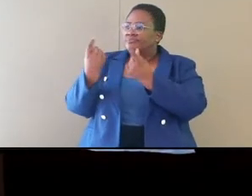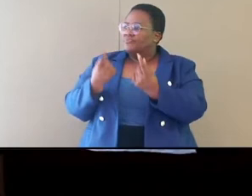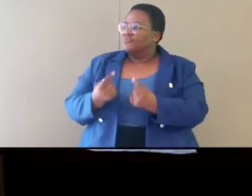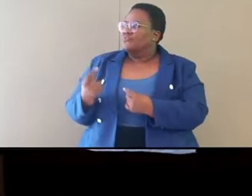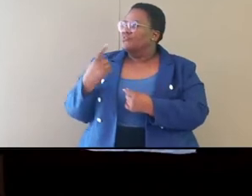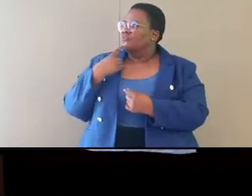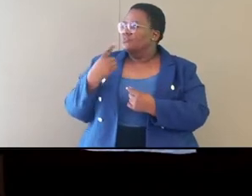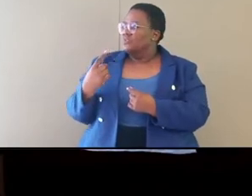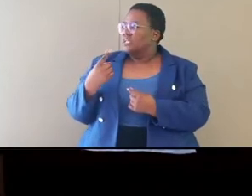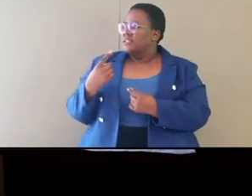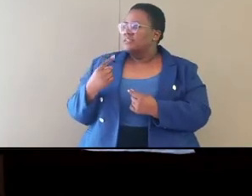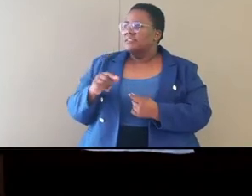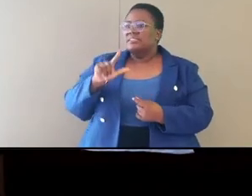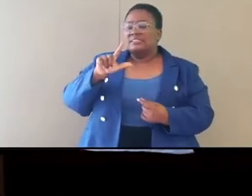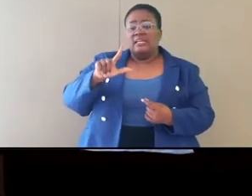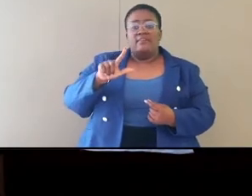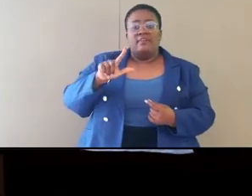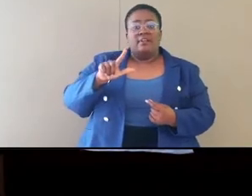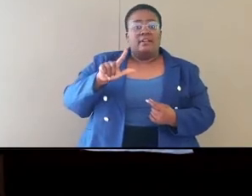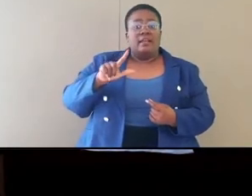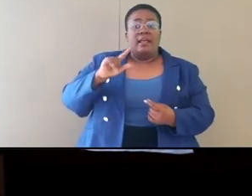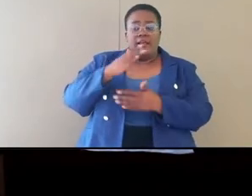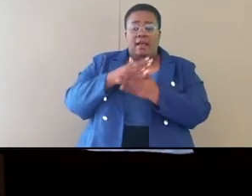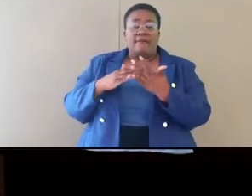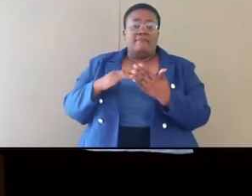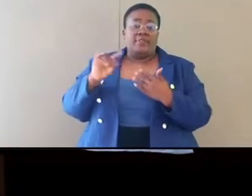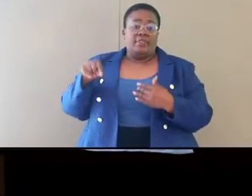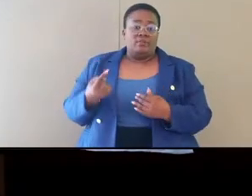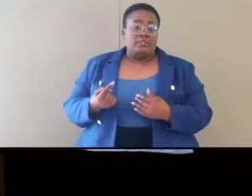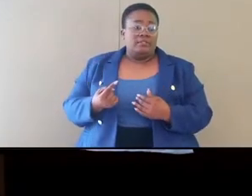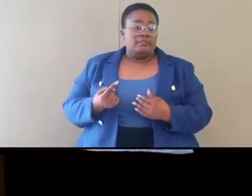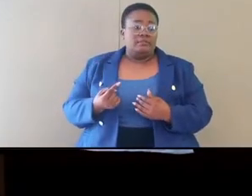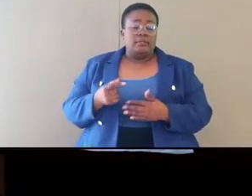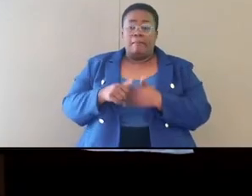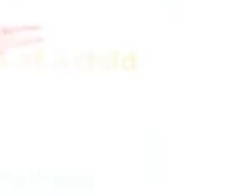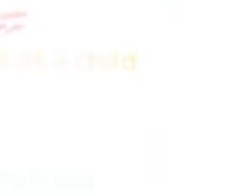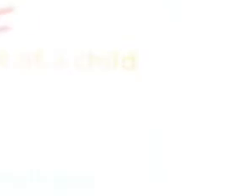said it costs seven and a half thousand round a month minimum to raise a child.